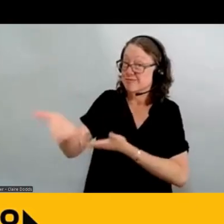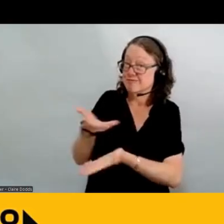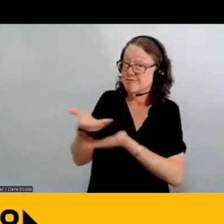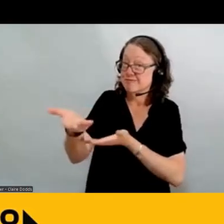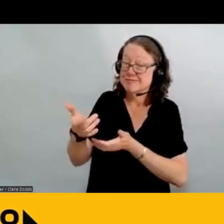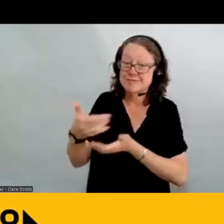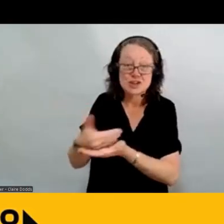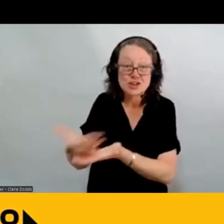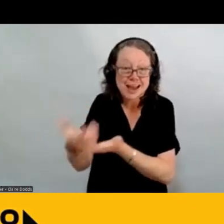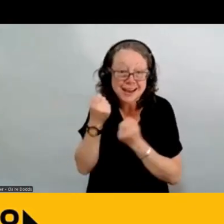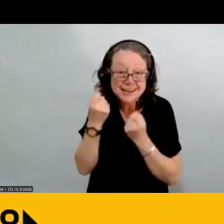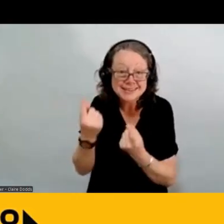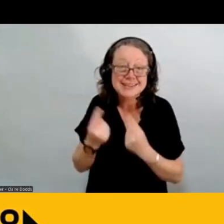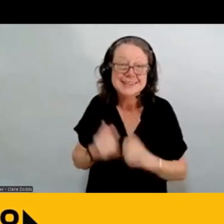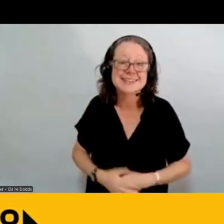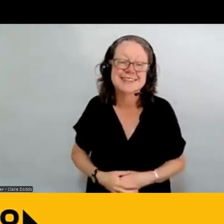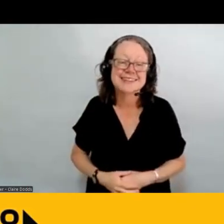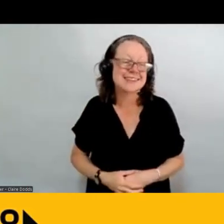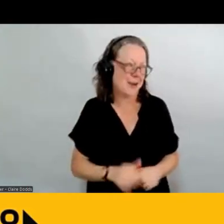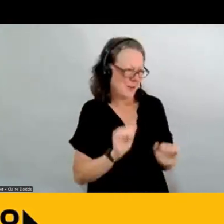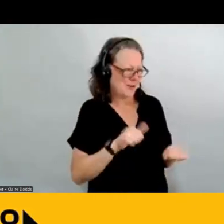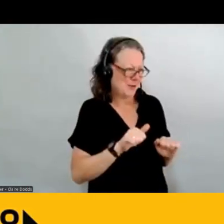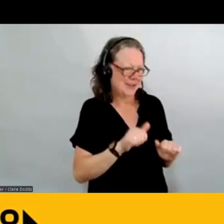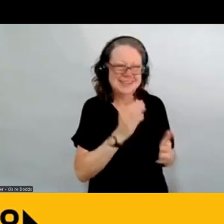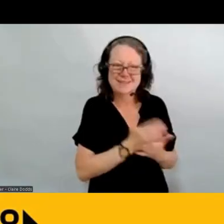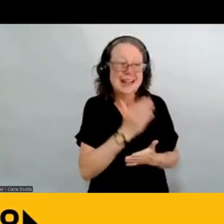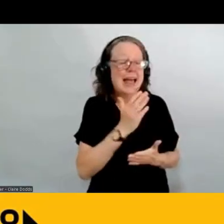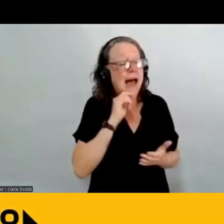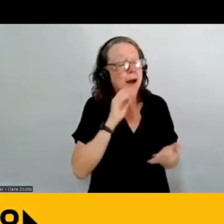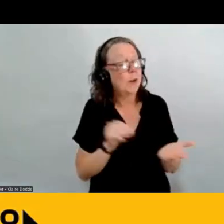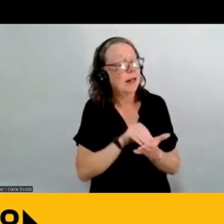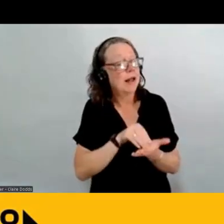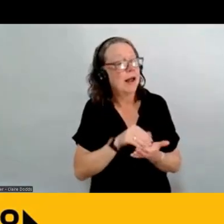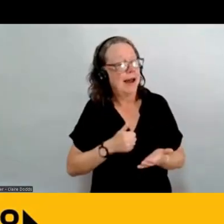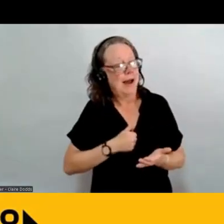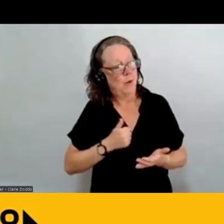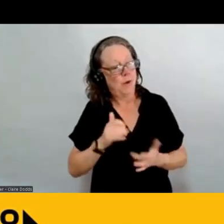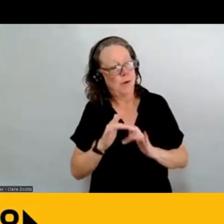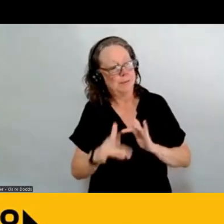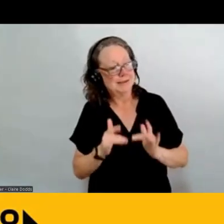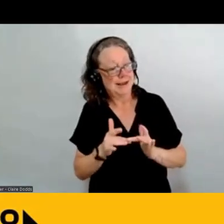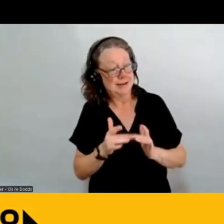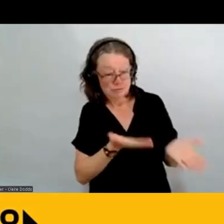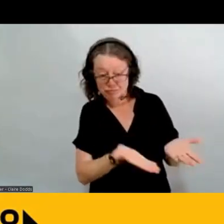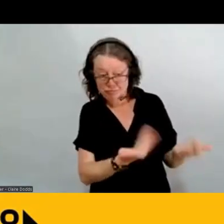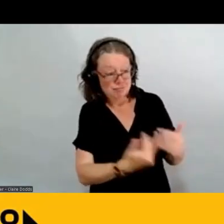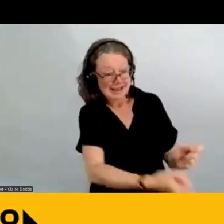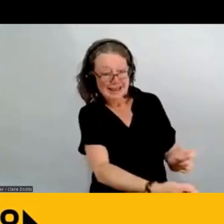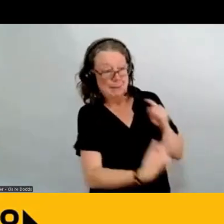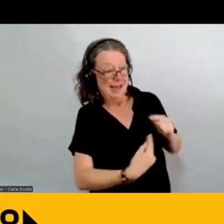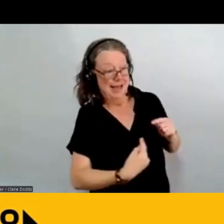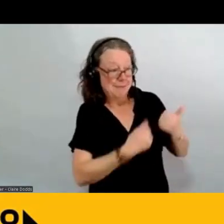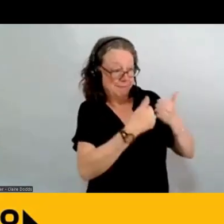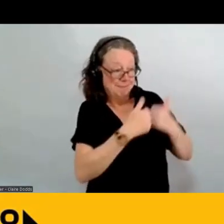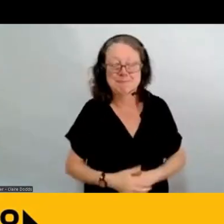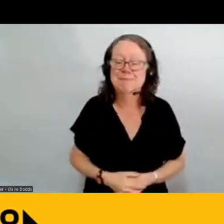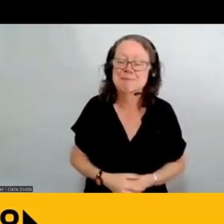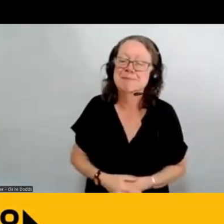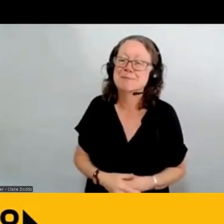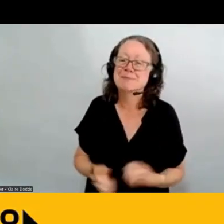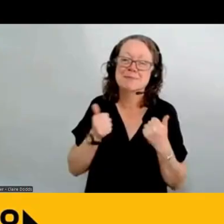delighted. Yeah, I'll put our website in the chat and feel free to email me. Great. Thank